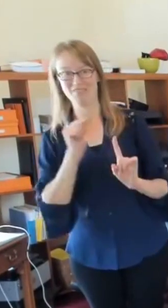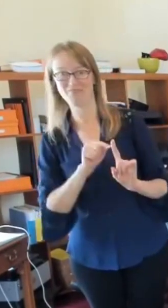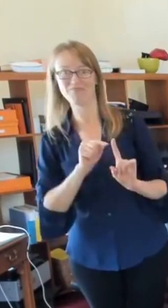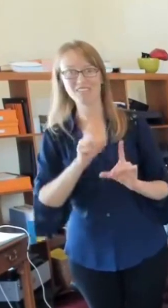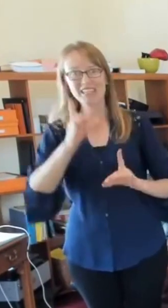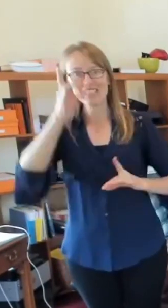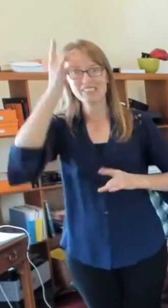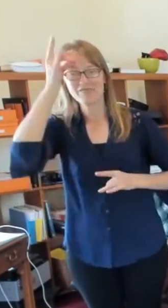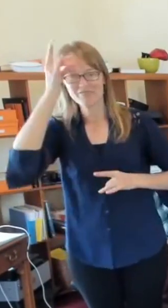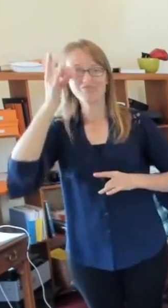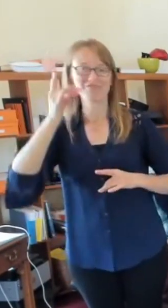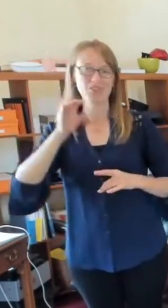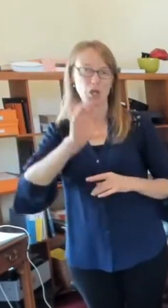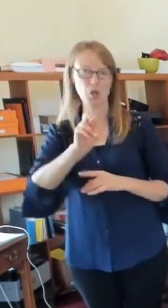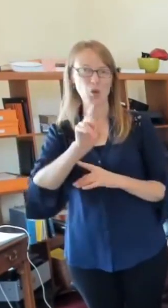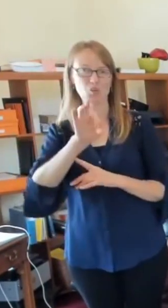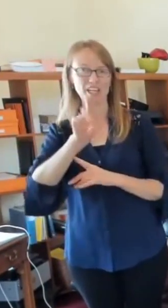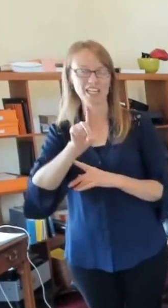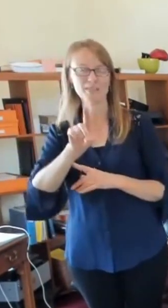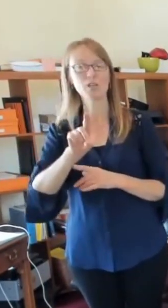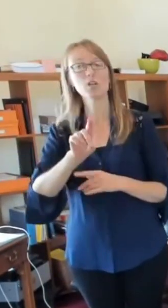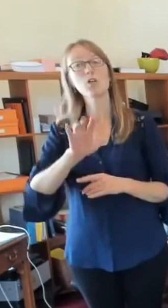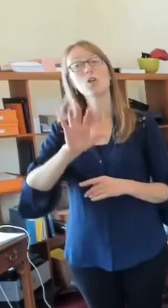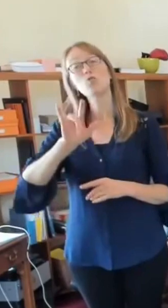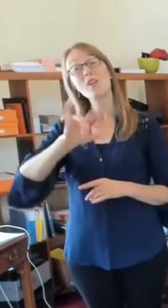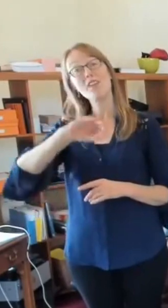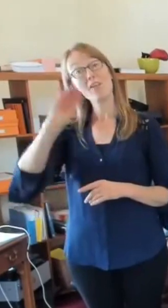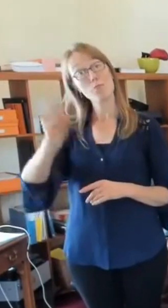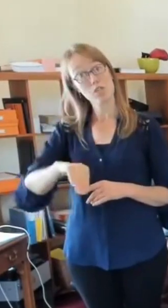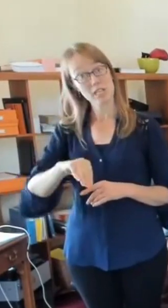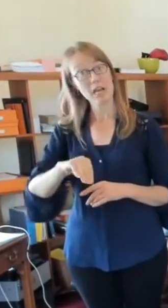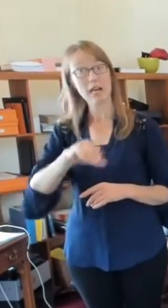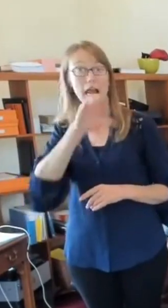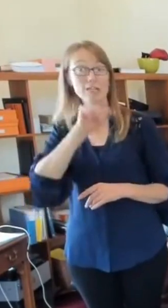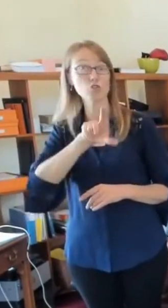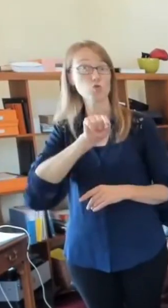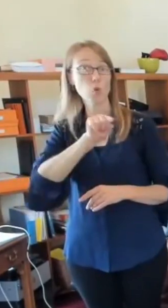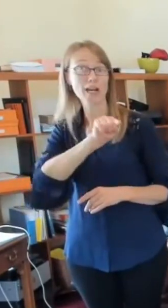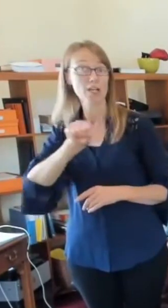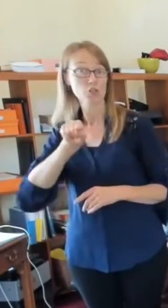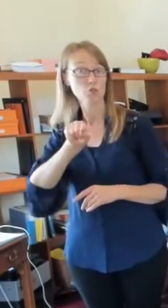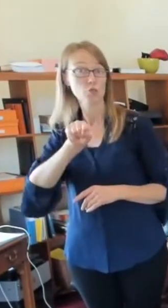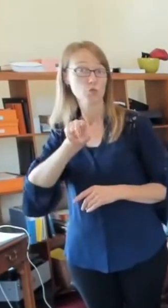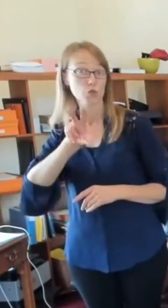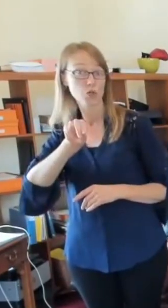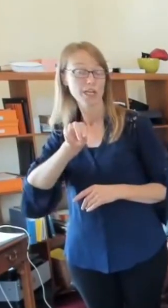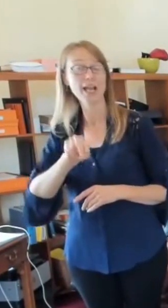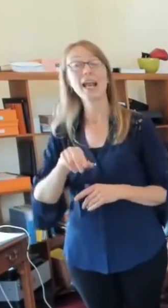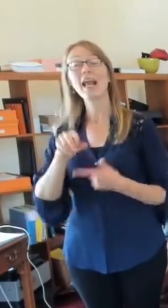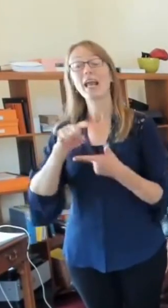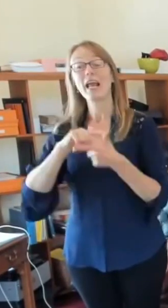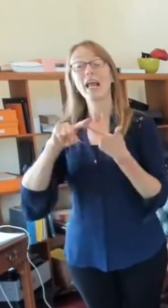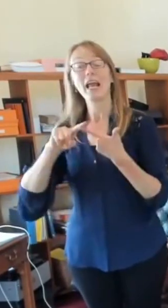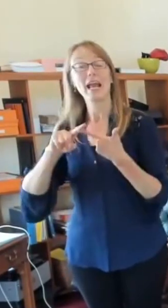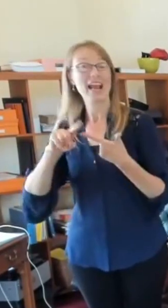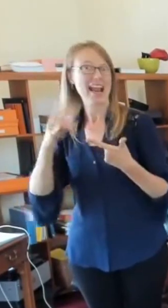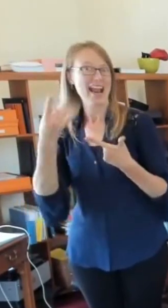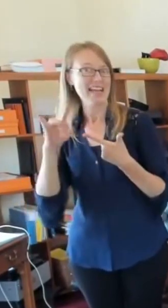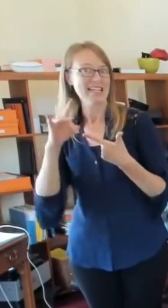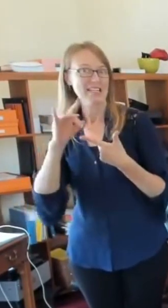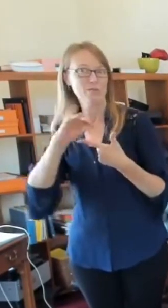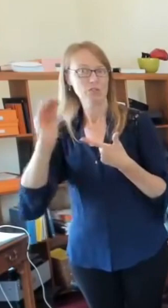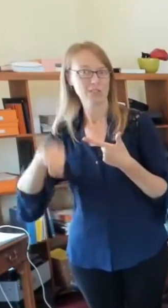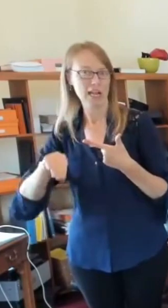continue to see 25% of those cases are folks in their 20s, 18% are folks in their 30s. So we're